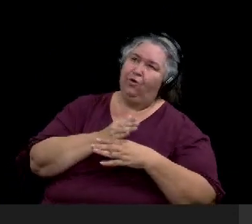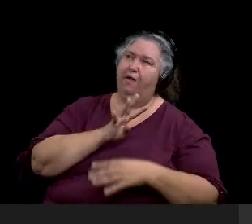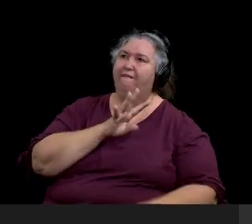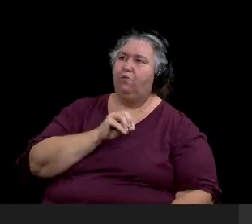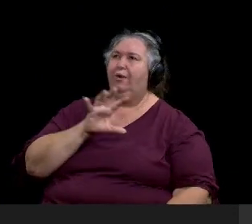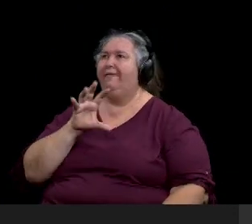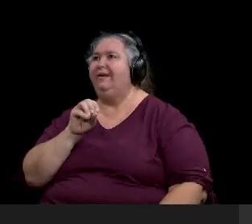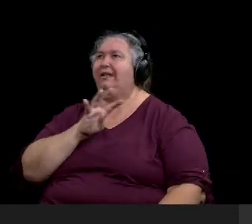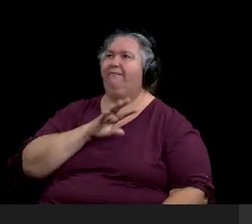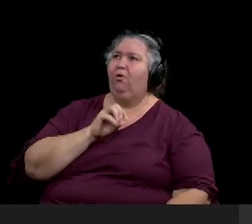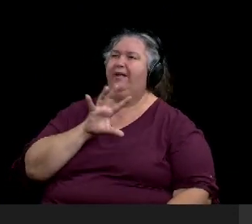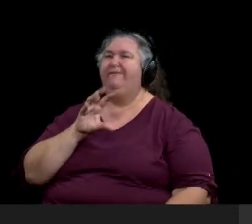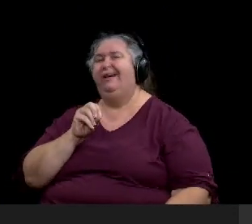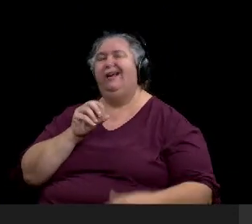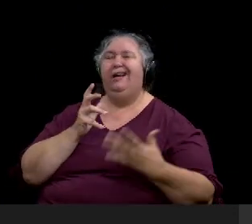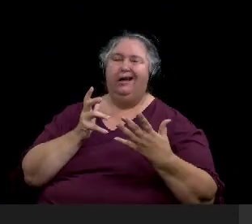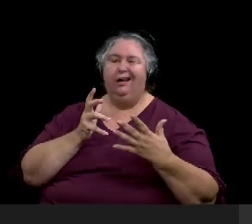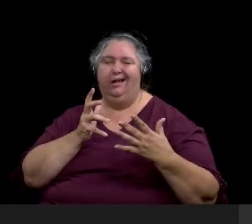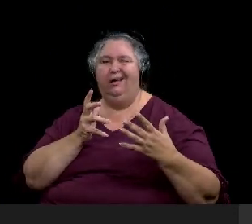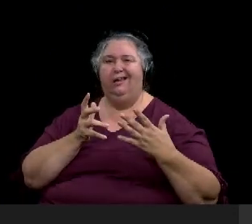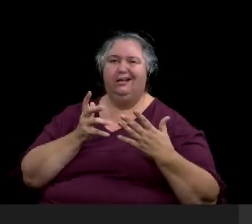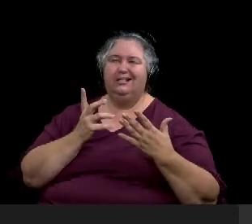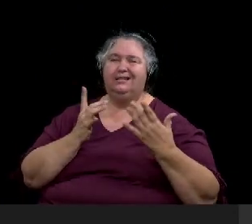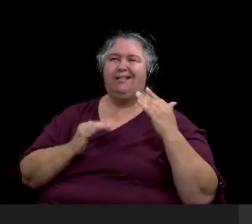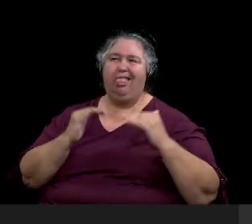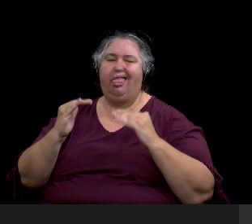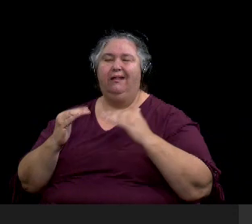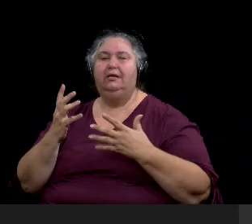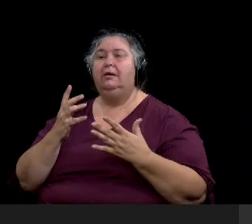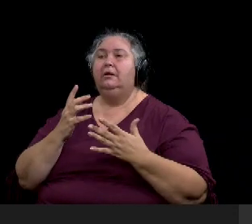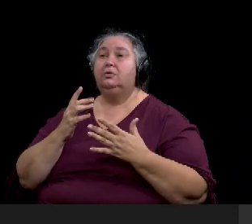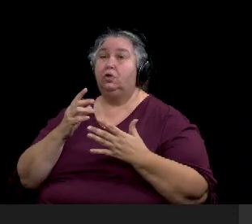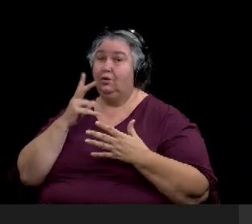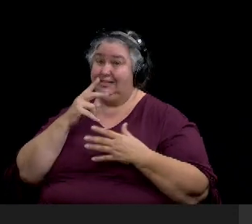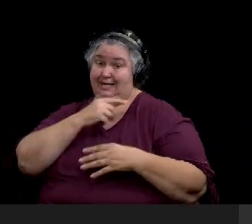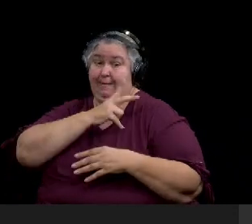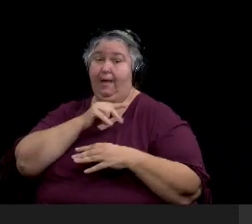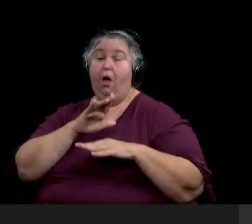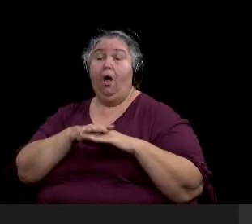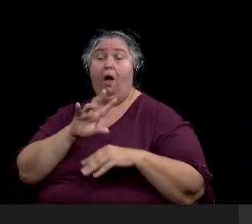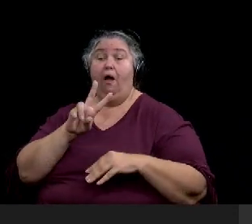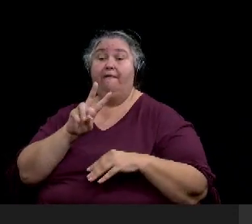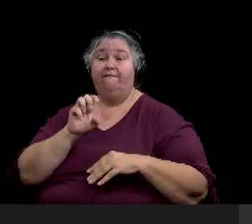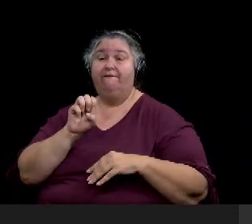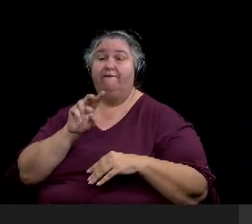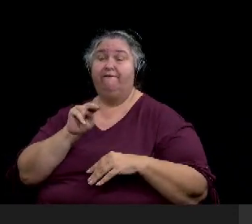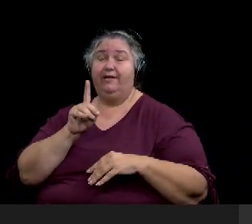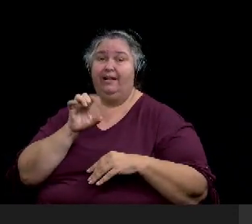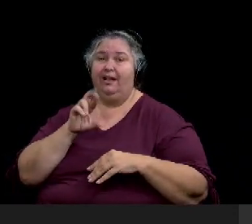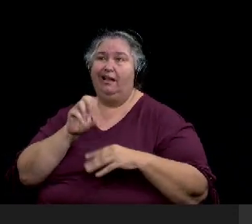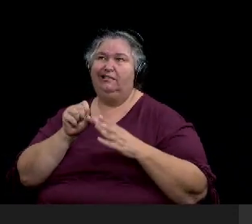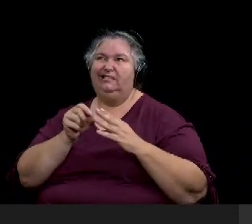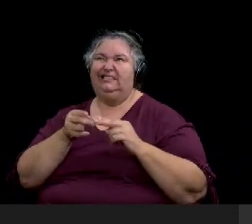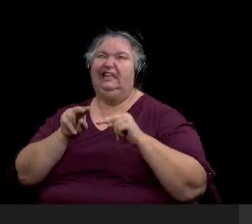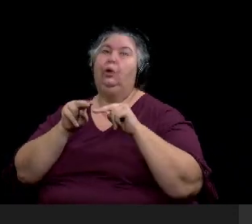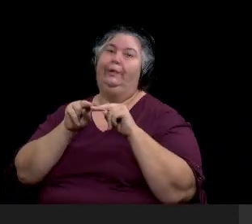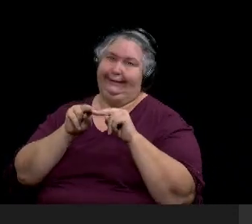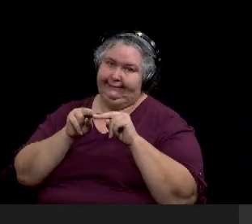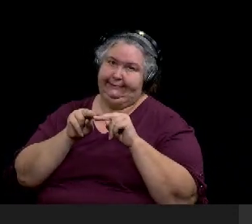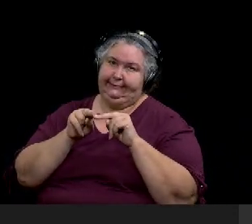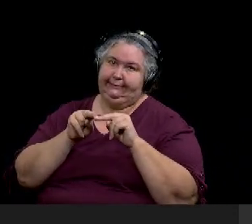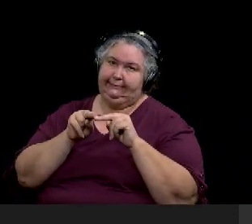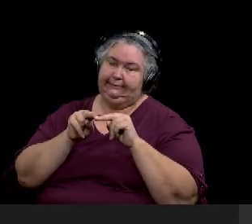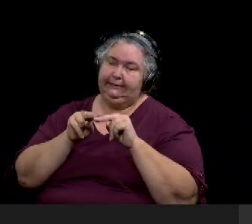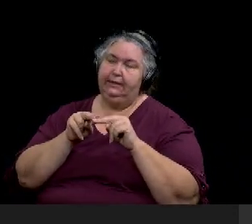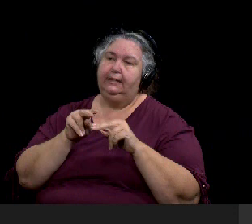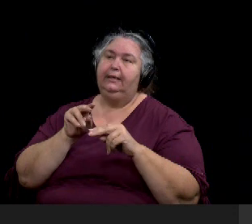cases for the last couple of weeks. However, you can see that our patients on ventilators have risen considerably over the last couple of weeks, and